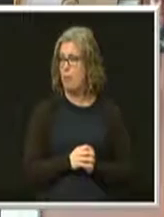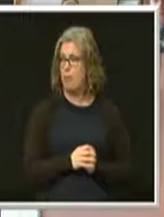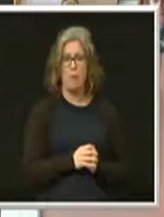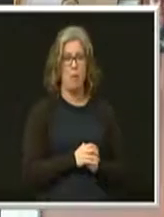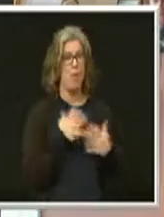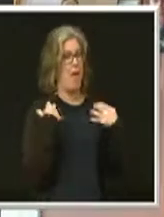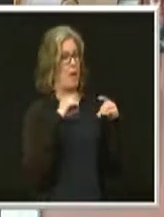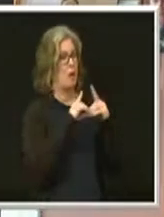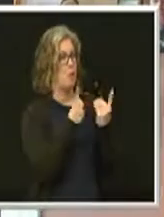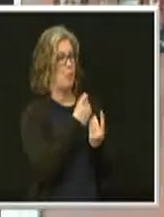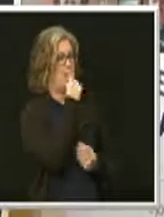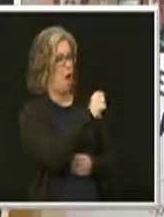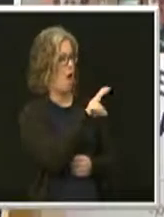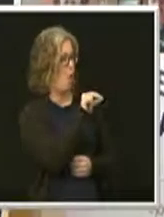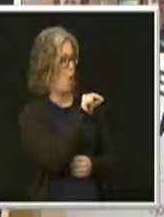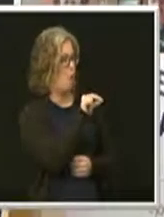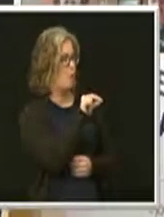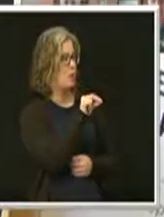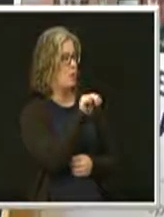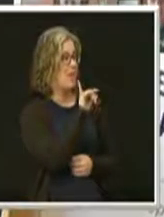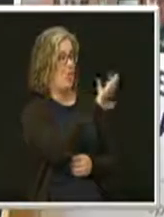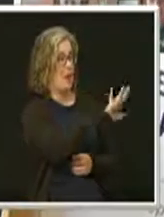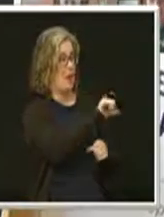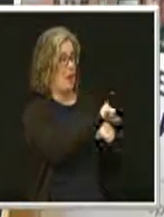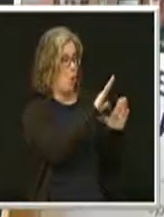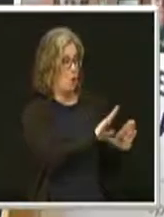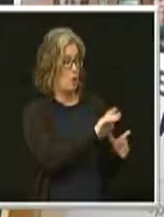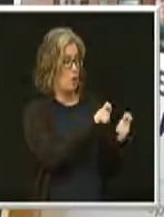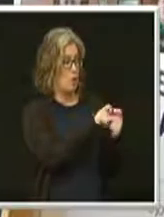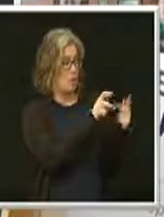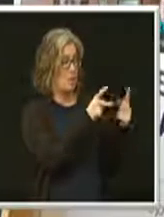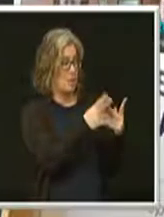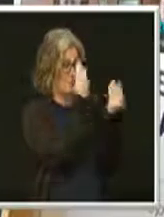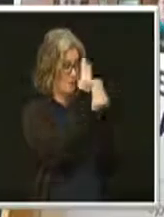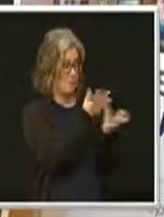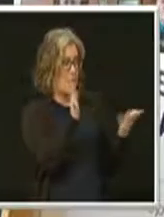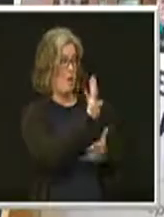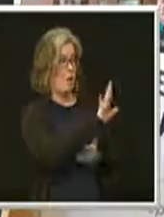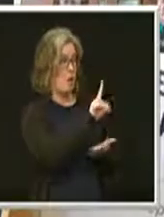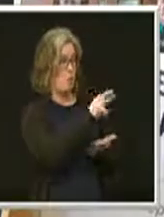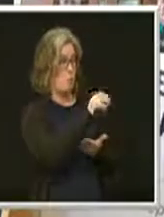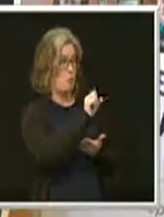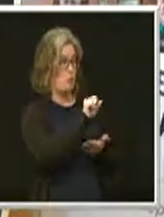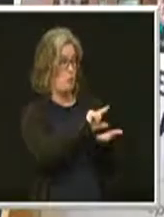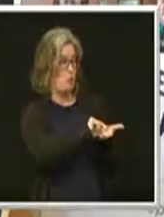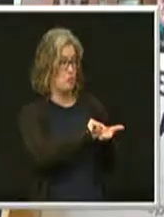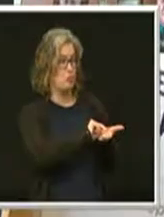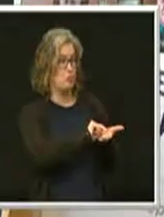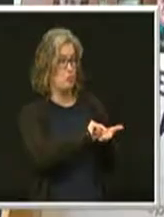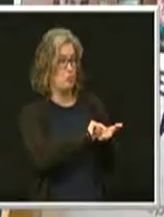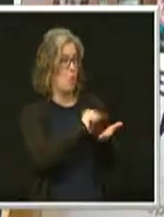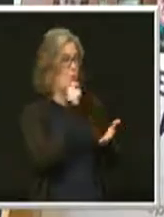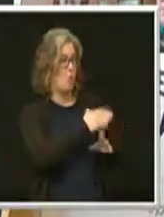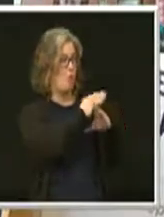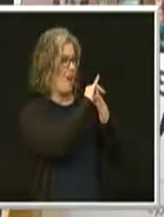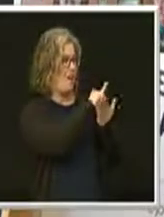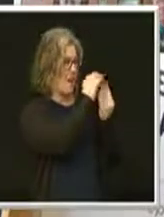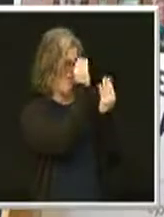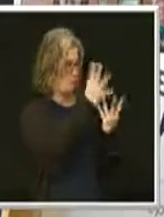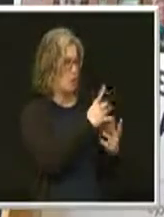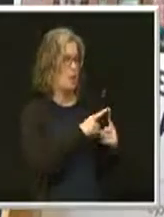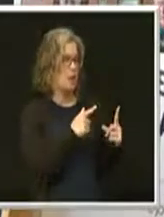The health department's not. If that employer or a certain place wants to put out their own press release, we're not stopping that